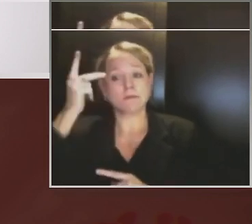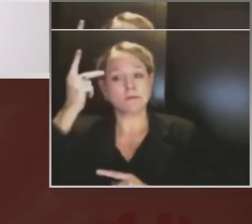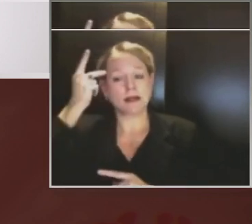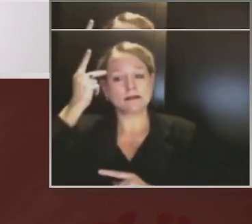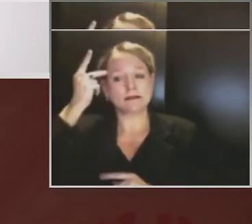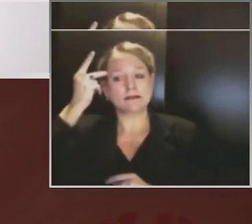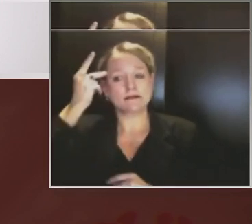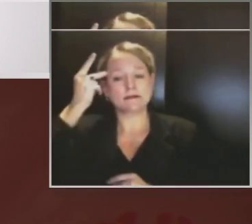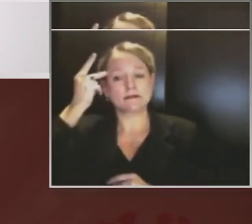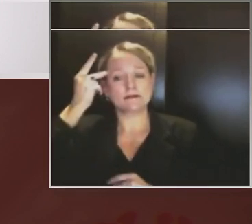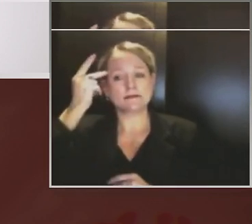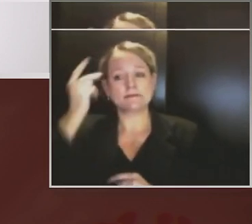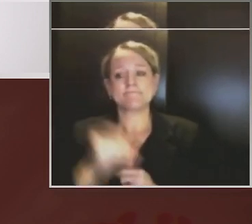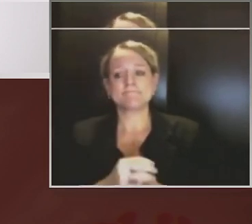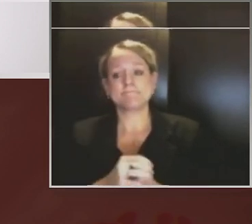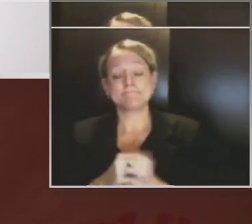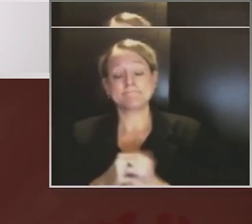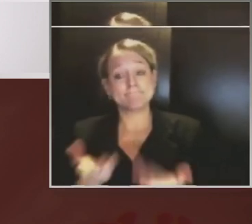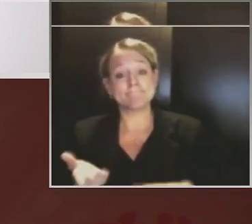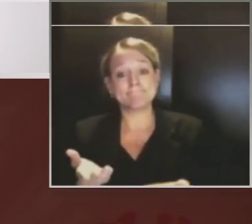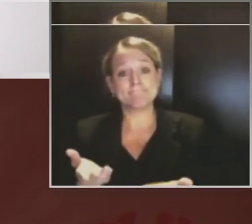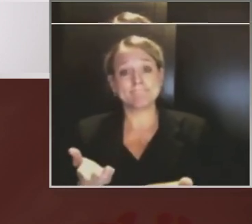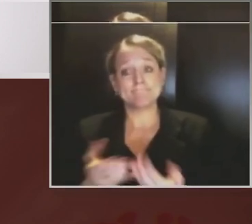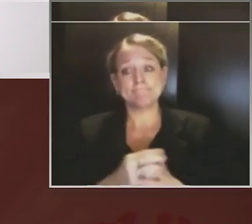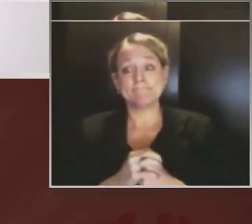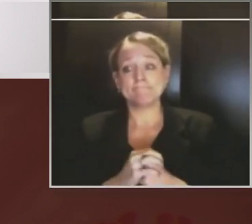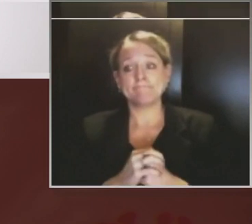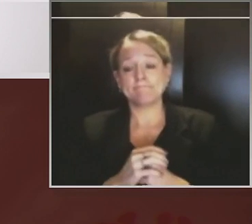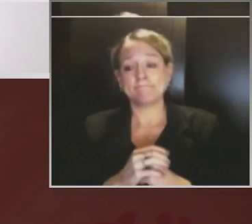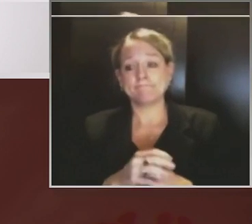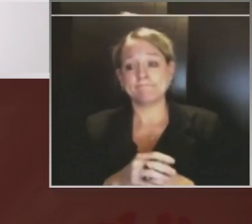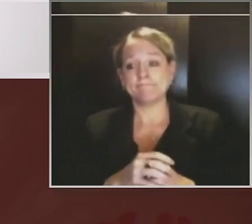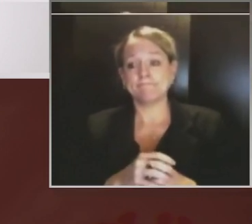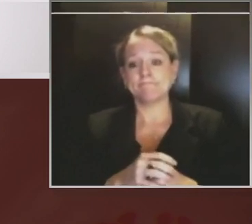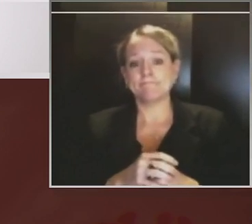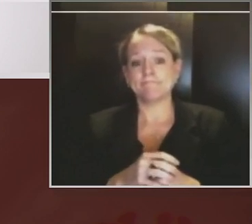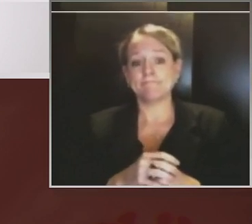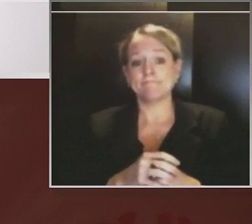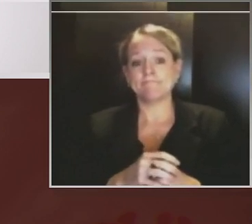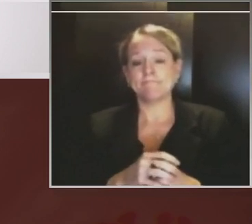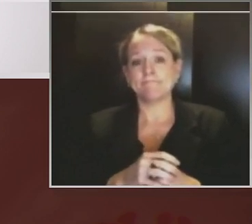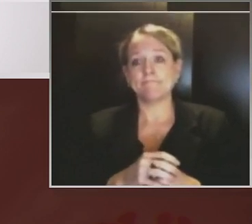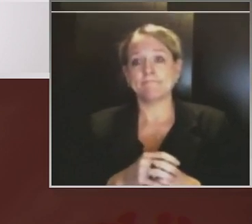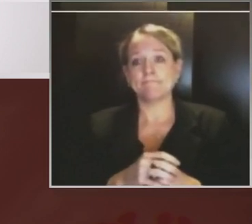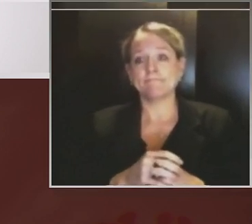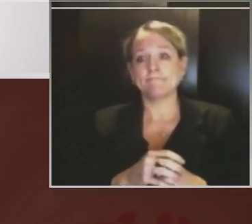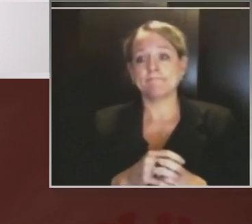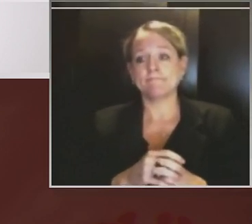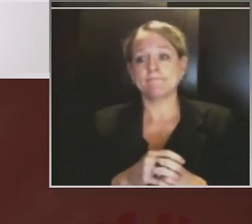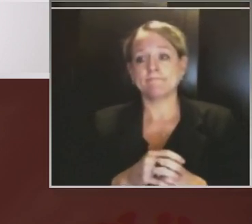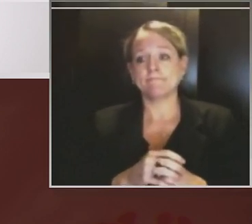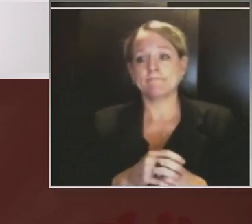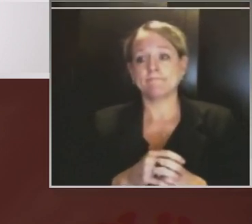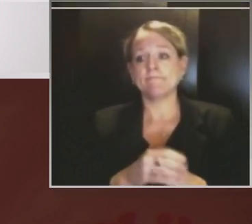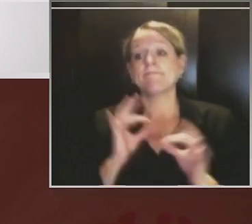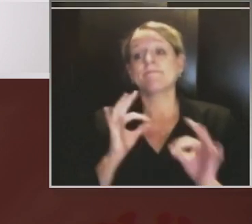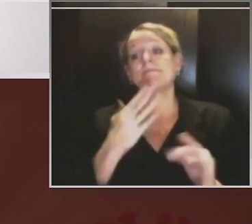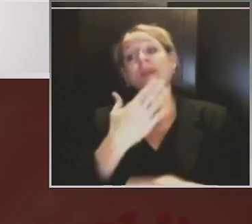Or afternoon rather, and thanks for taking my call today. So Wisconsin is at